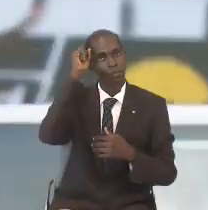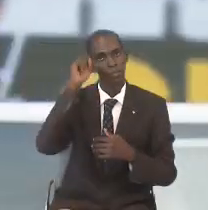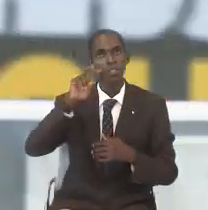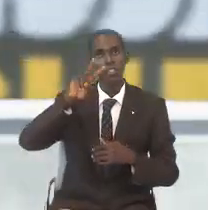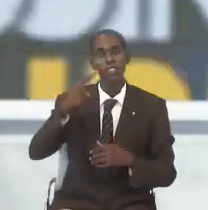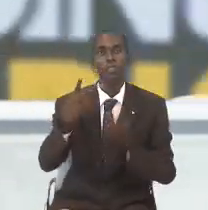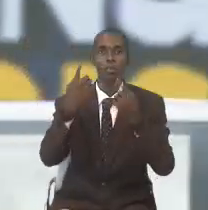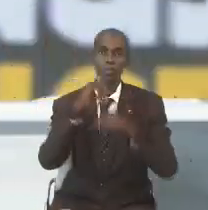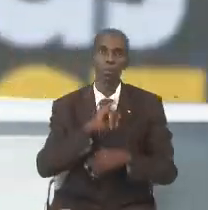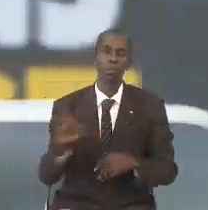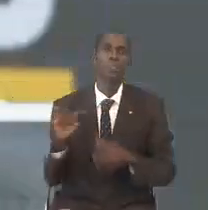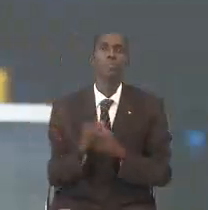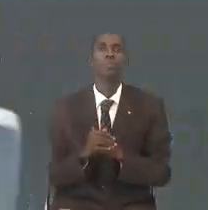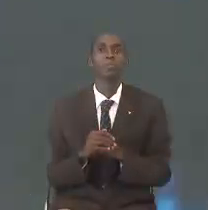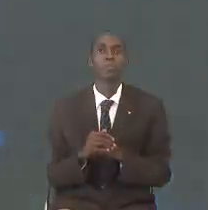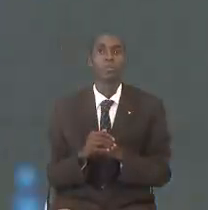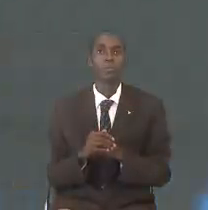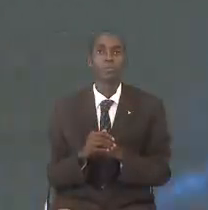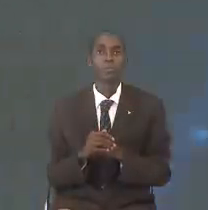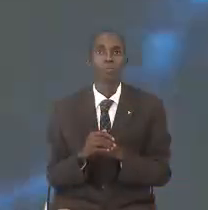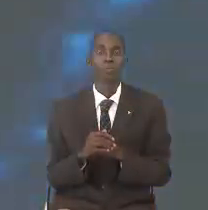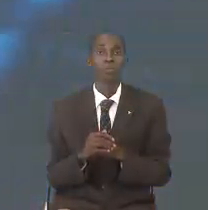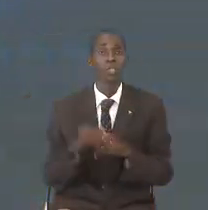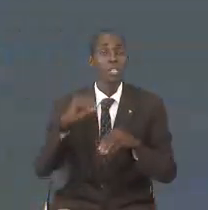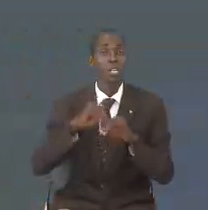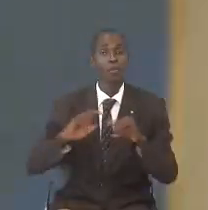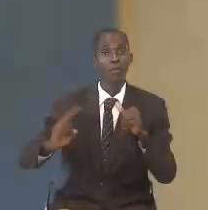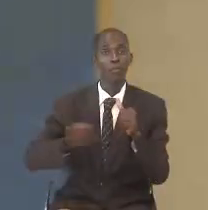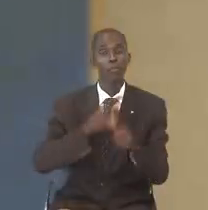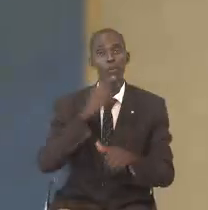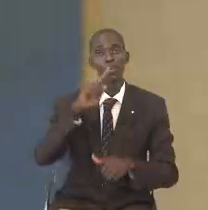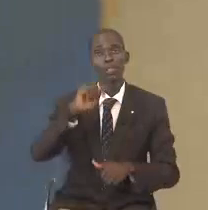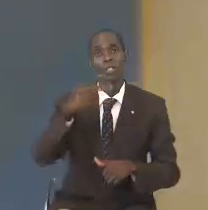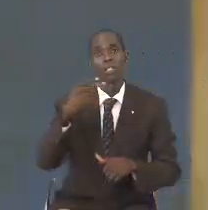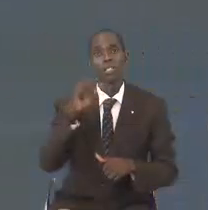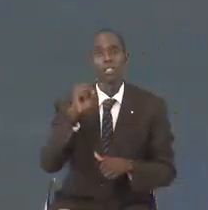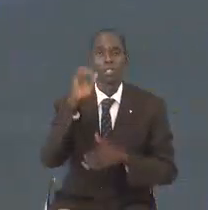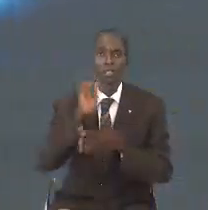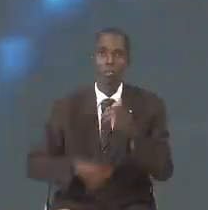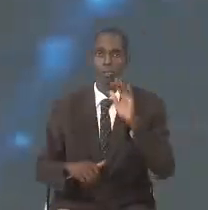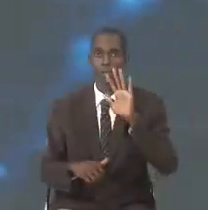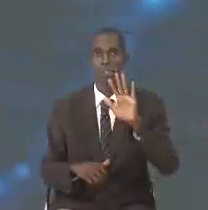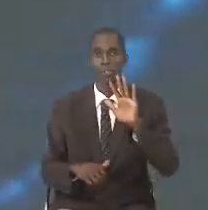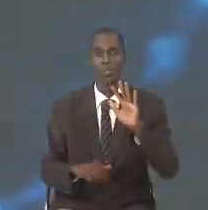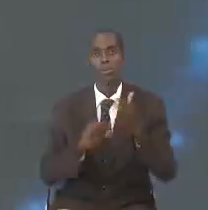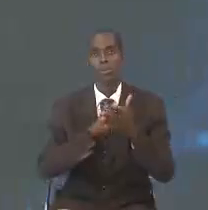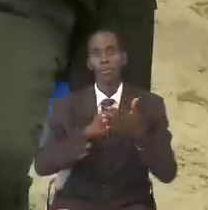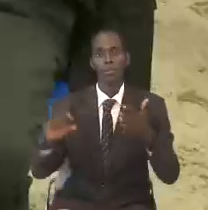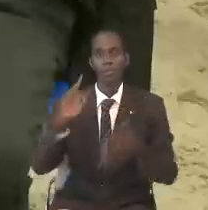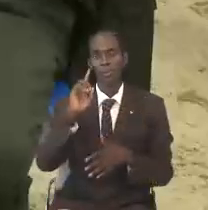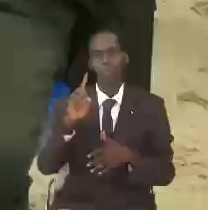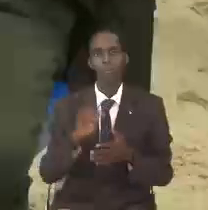second coming. In 1 Thessalonians chapter 5, reading from verse